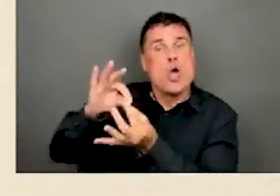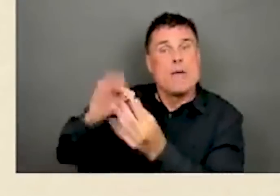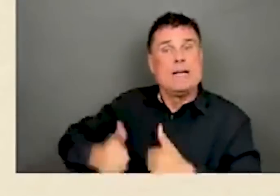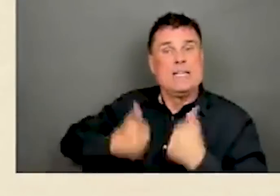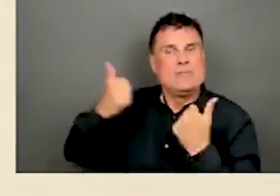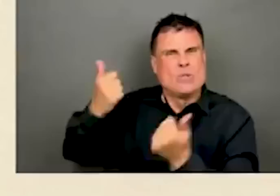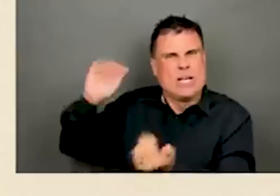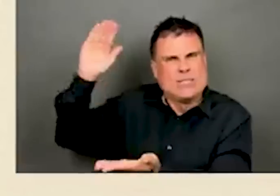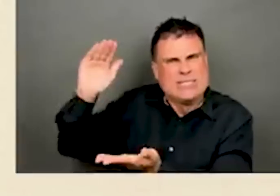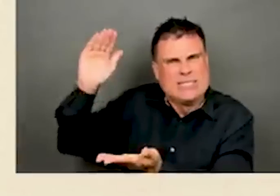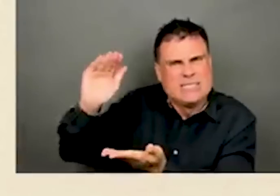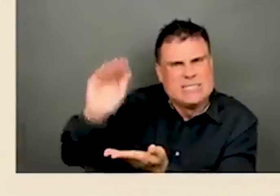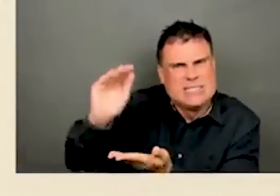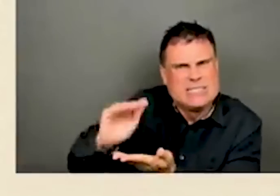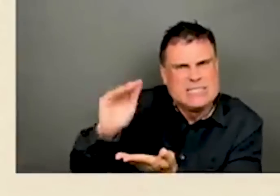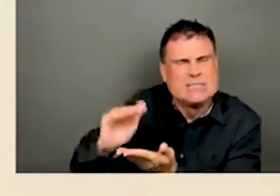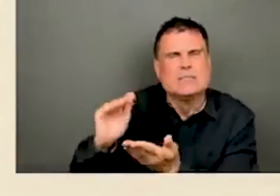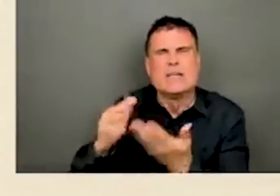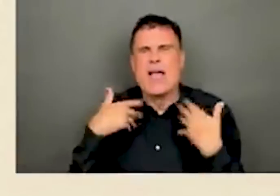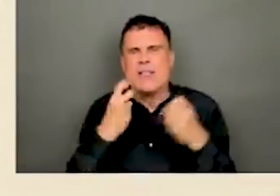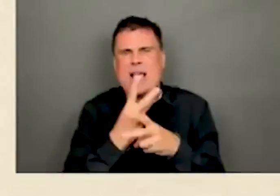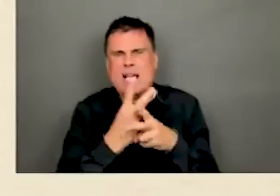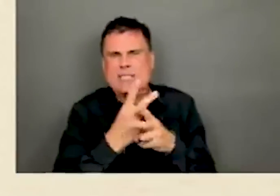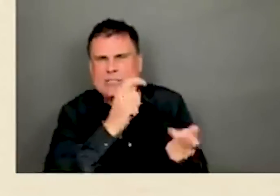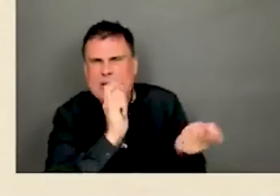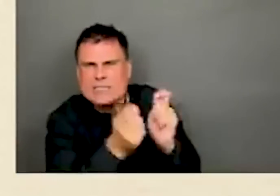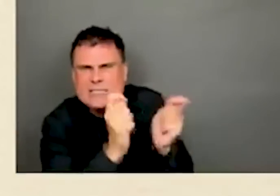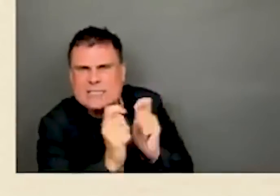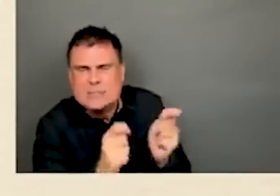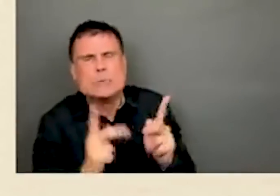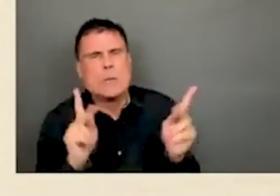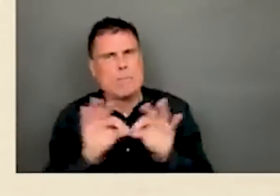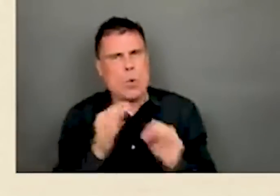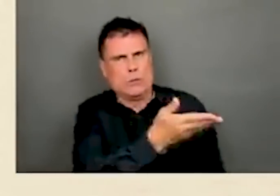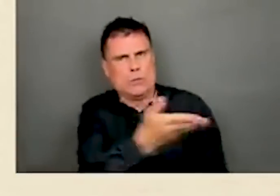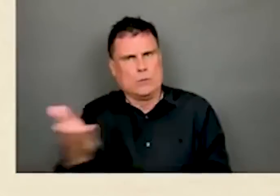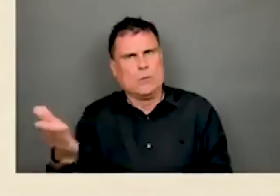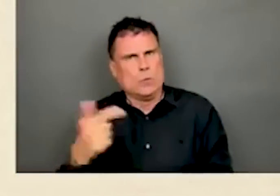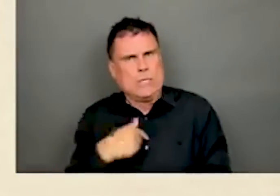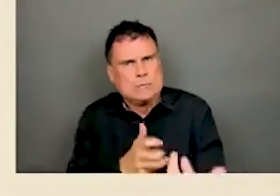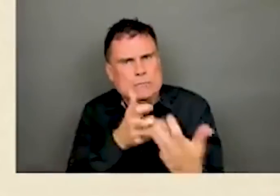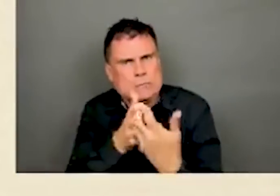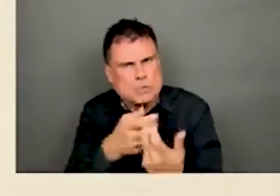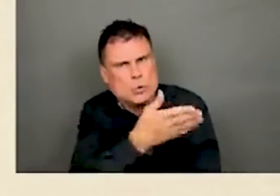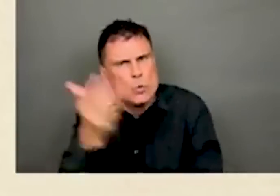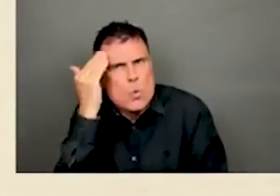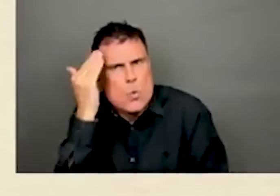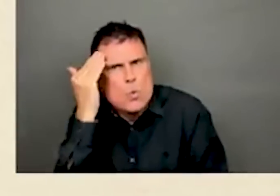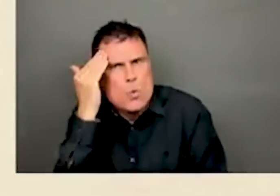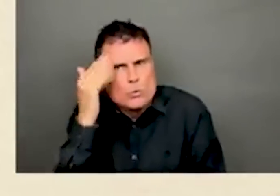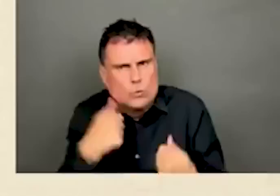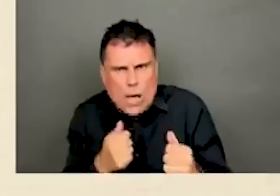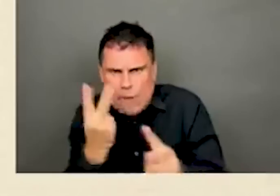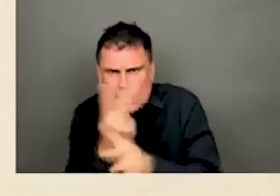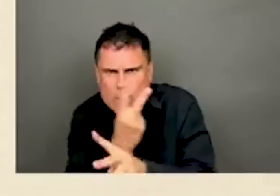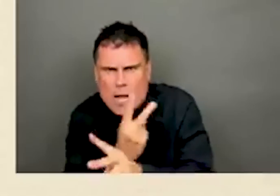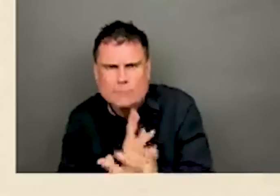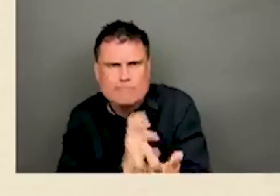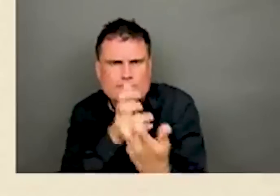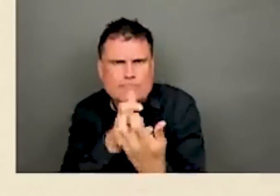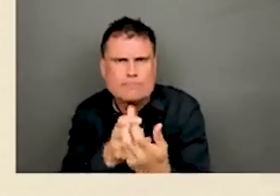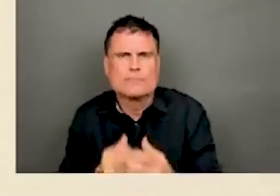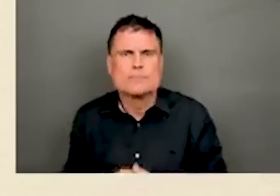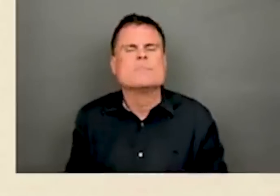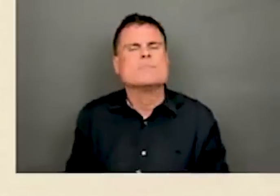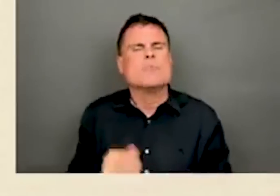We all know what they are. The public knows what they are, and that's my focus. There'll be plenty of time to deal with